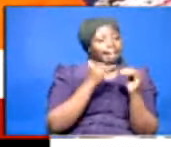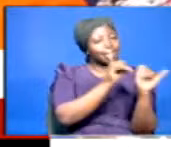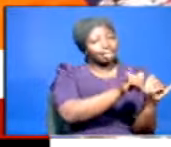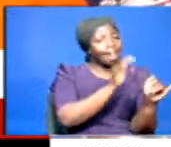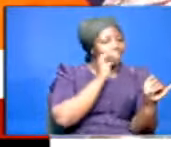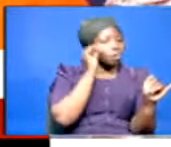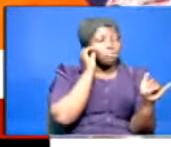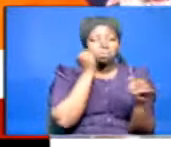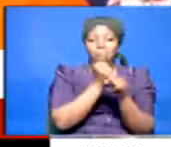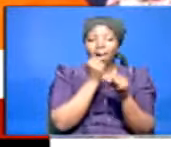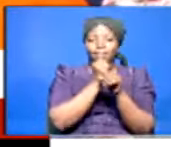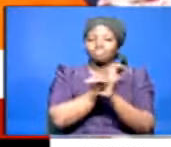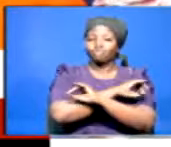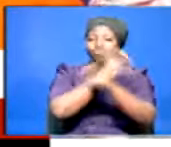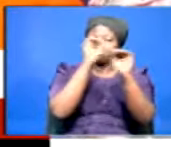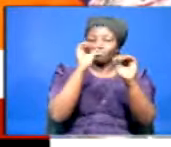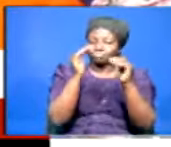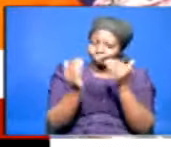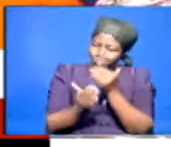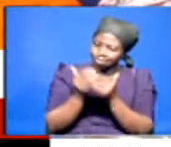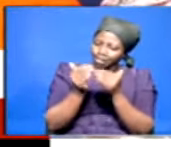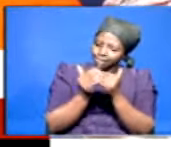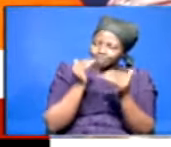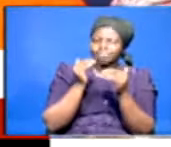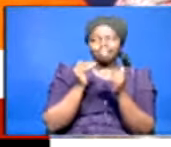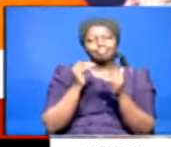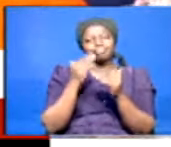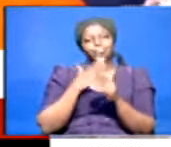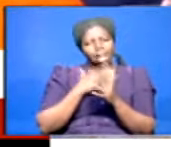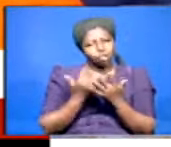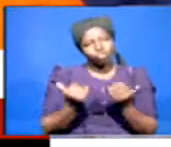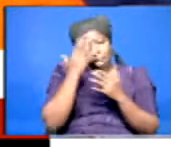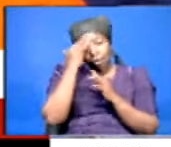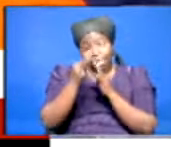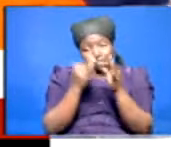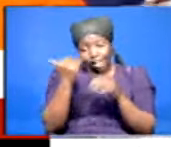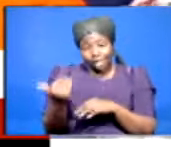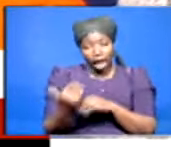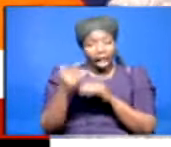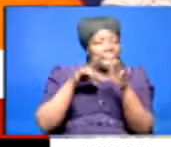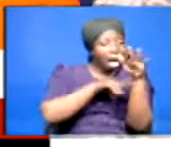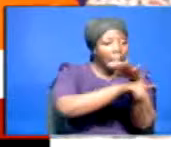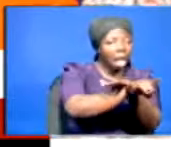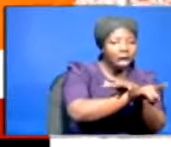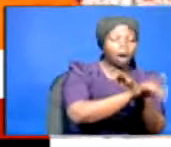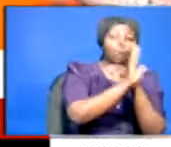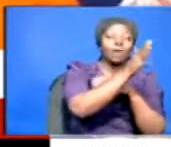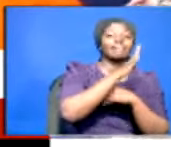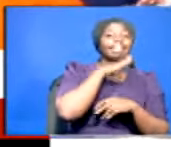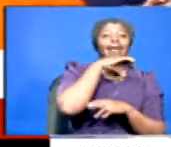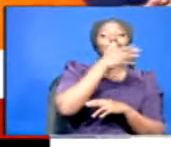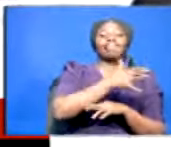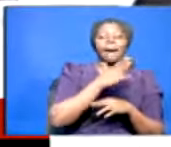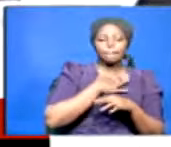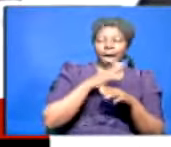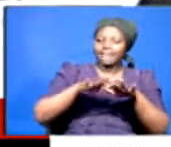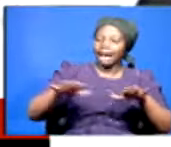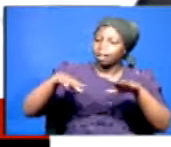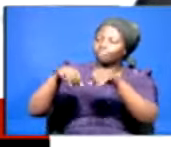nafanya. Nachunga watoto njoo hapa mtoto wangu akiingia hapa atapotelea hapa. Shamba yangu imechukuliwa. Hakuna mali na